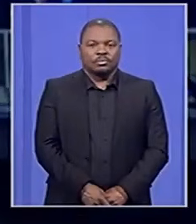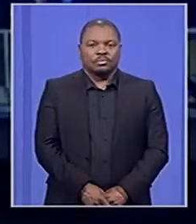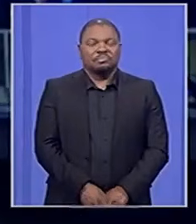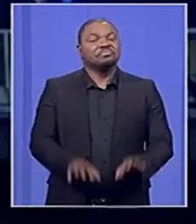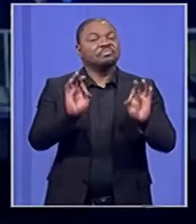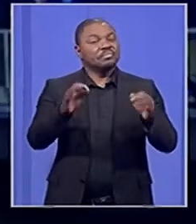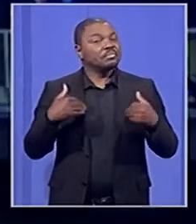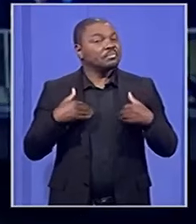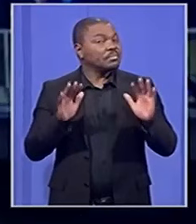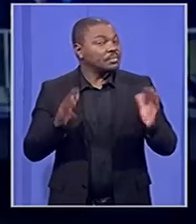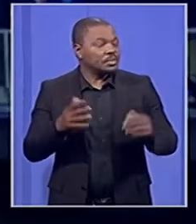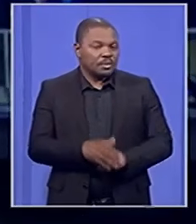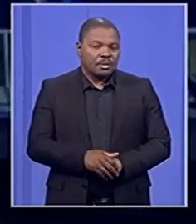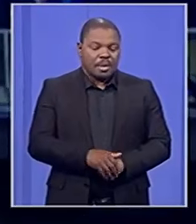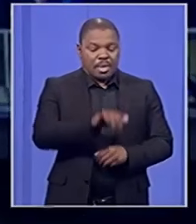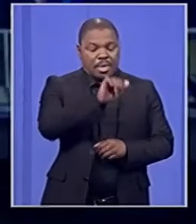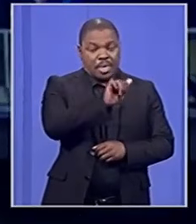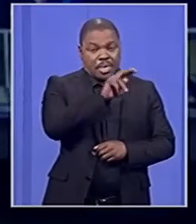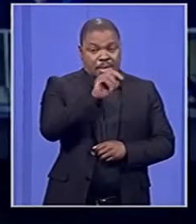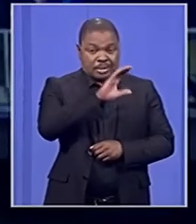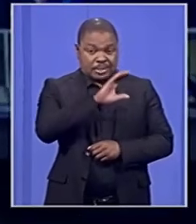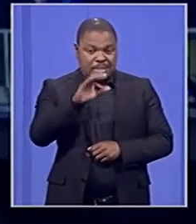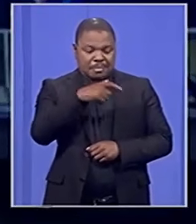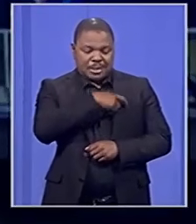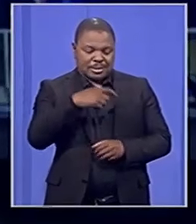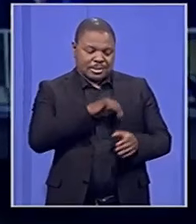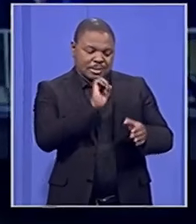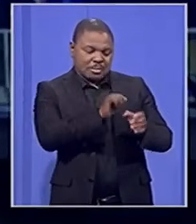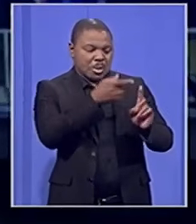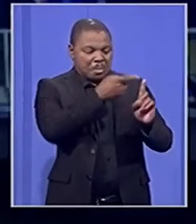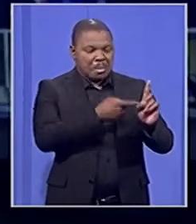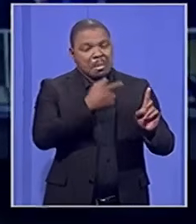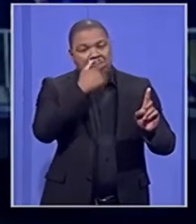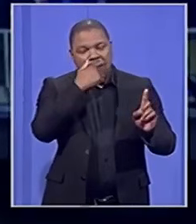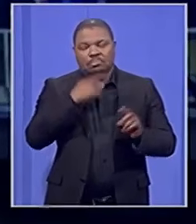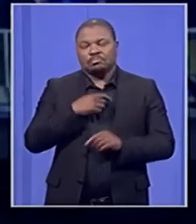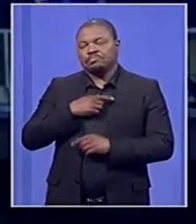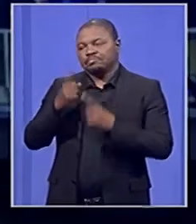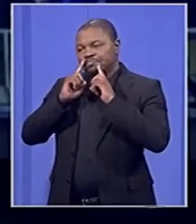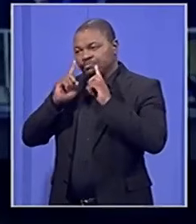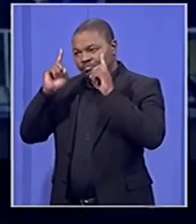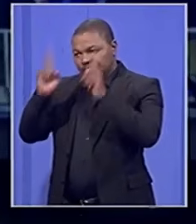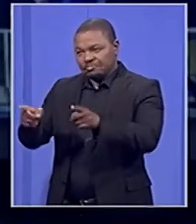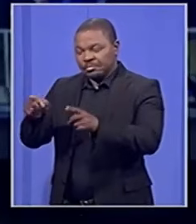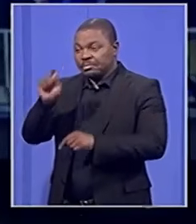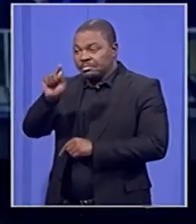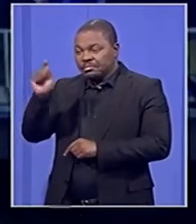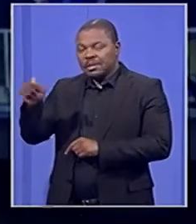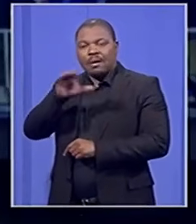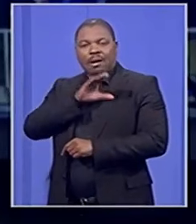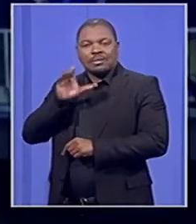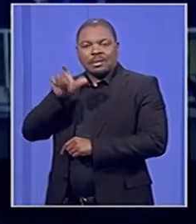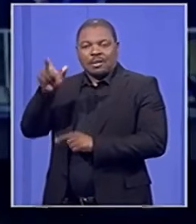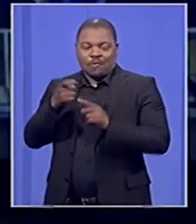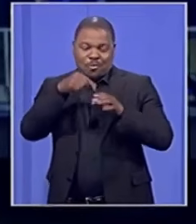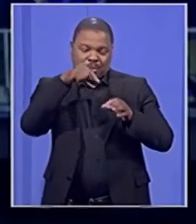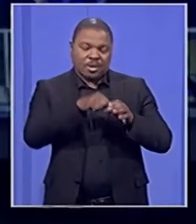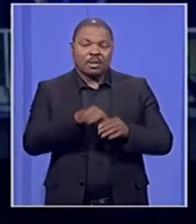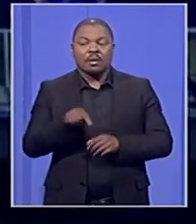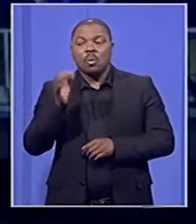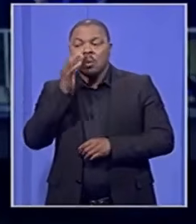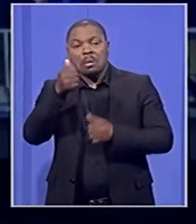Tsona re dithagola ka tse re mopresidente wa ANC Cyril Ramaphosa o fane ka taelo ho ba lekgotla ba moga hore ba leleke bahlanka bo